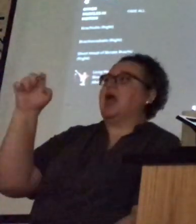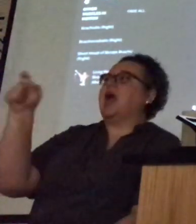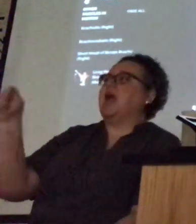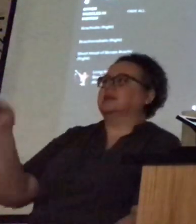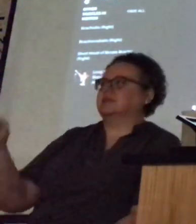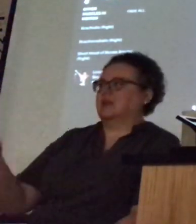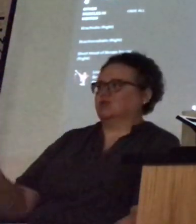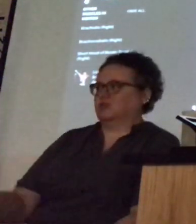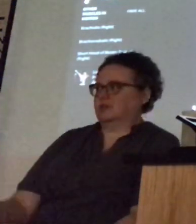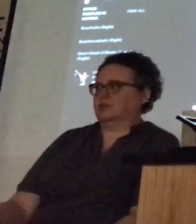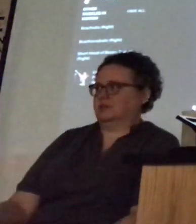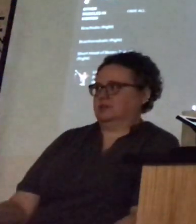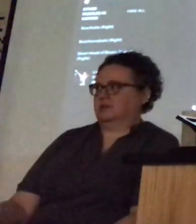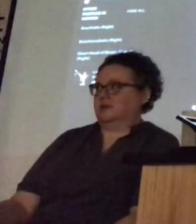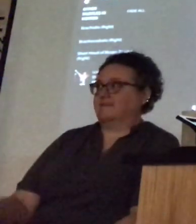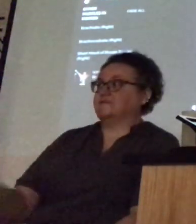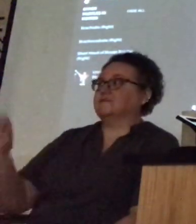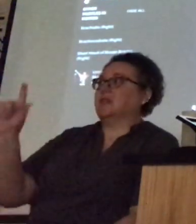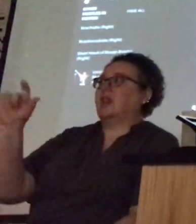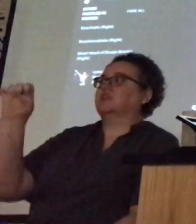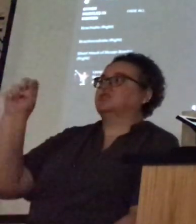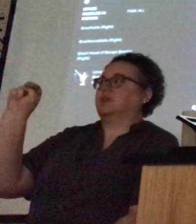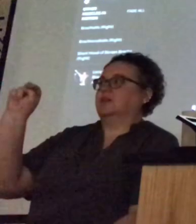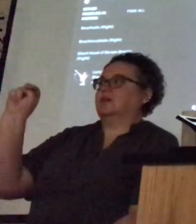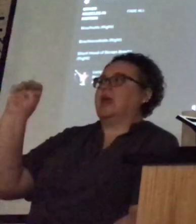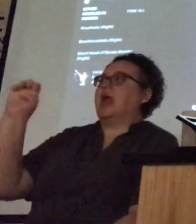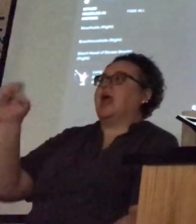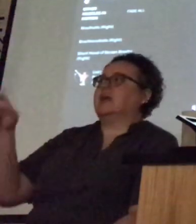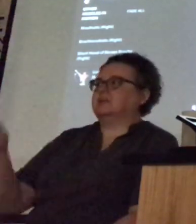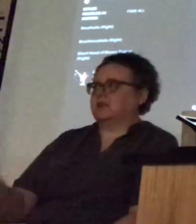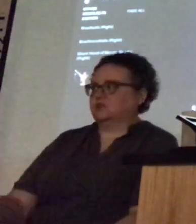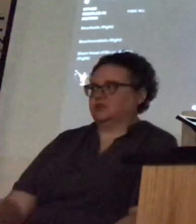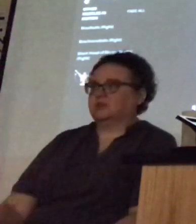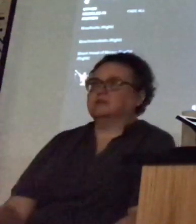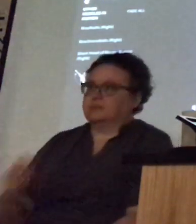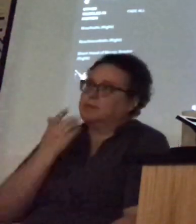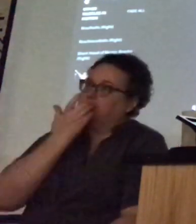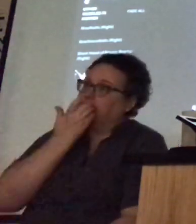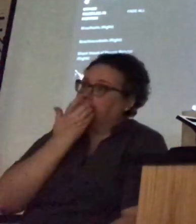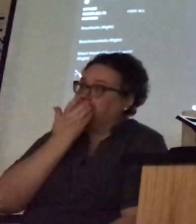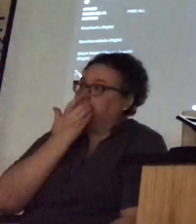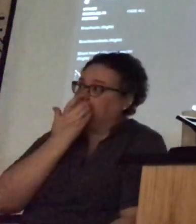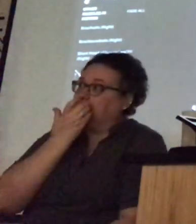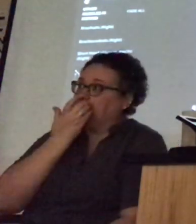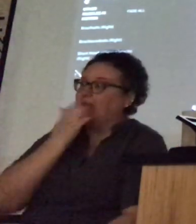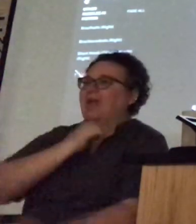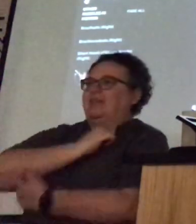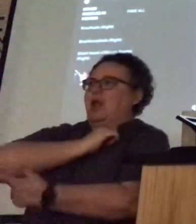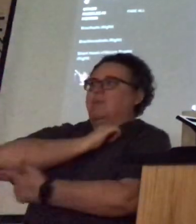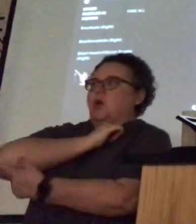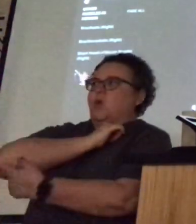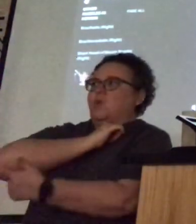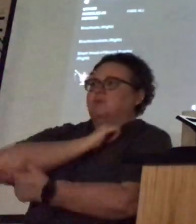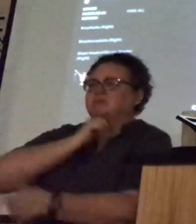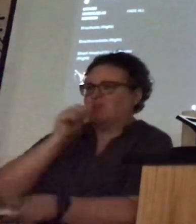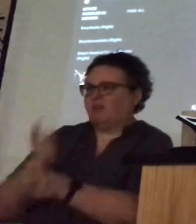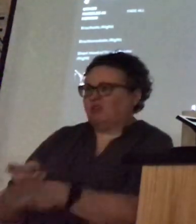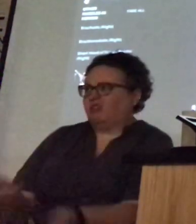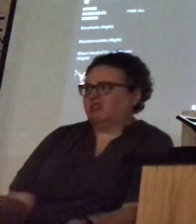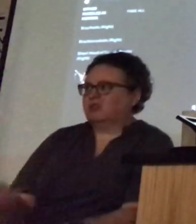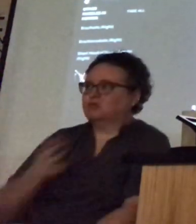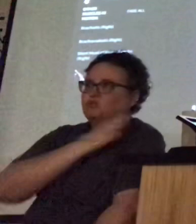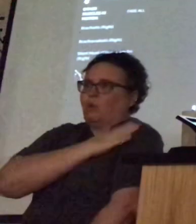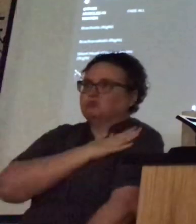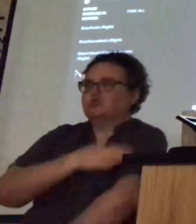moves. Okay, so that's flexion right there, and then extension at the elbow. So that's not so hard. Shoulder